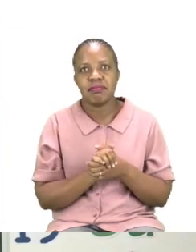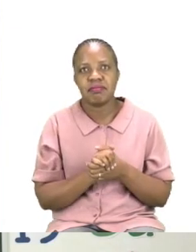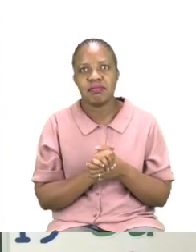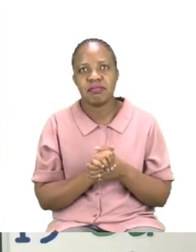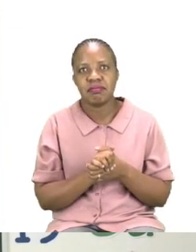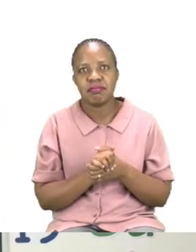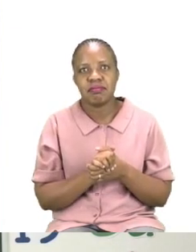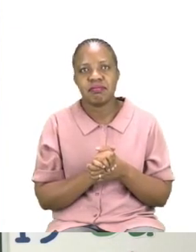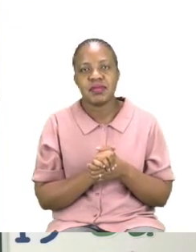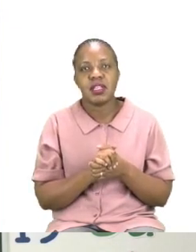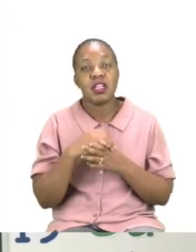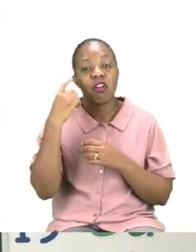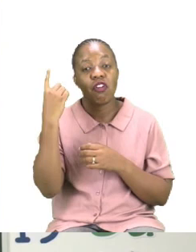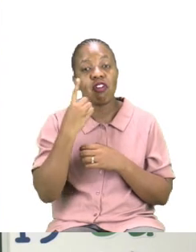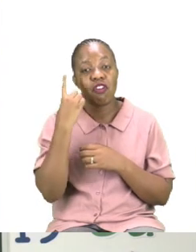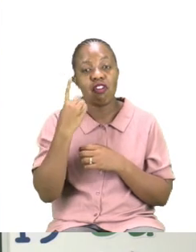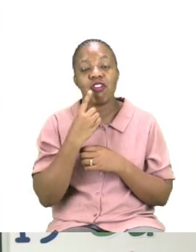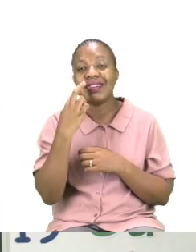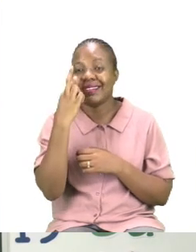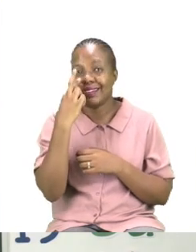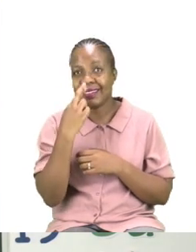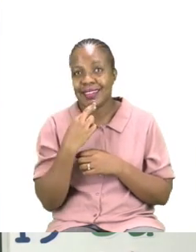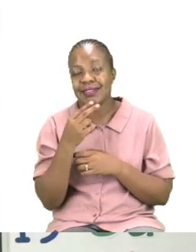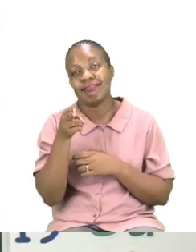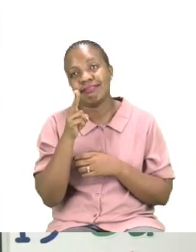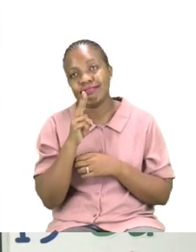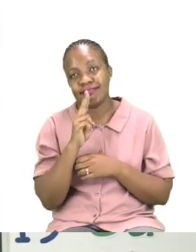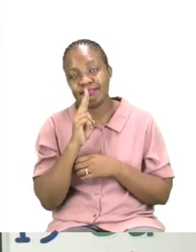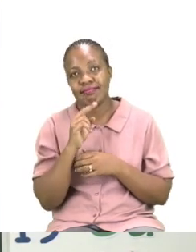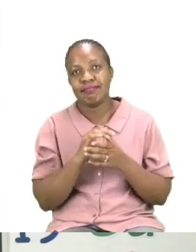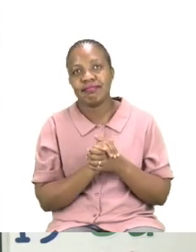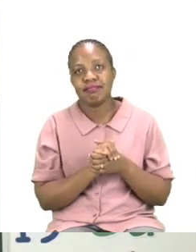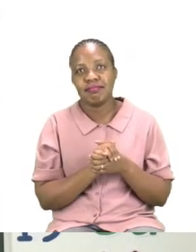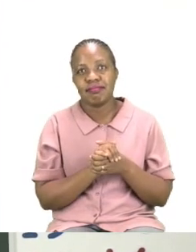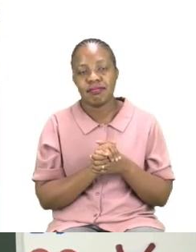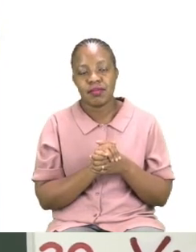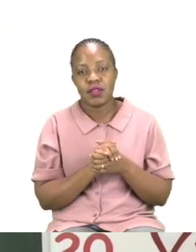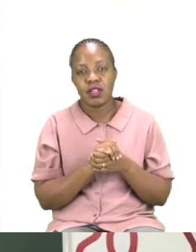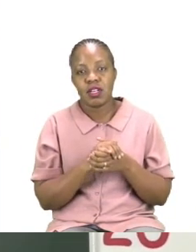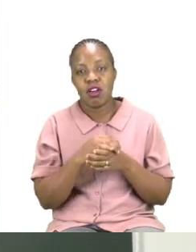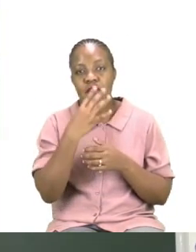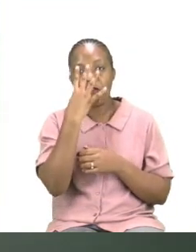our answer. So we are moving on from 3 and we are saying 4,